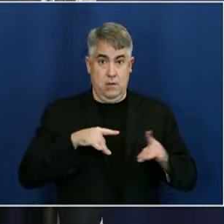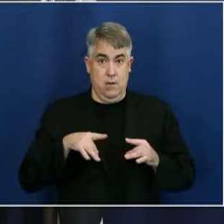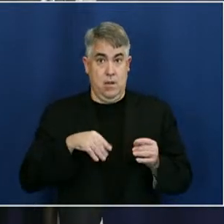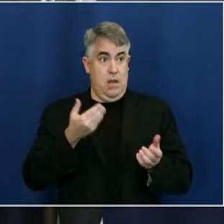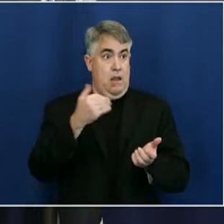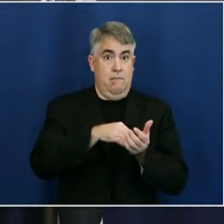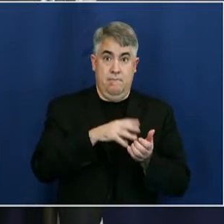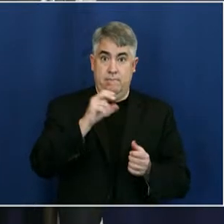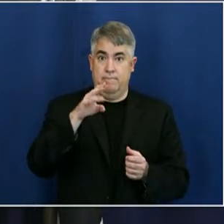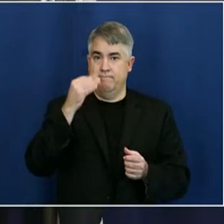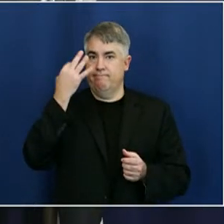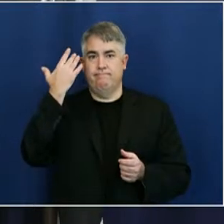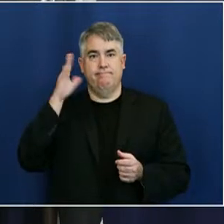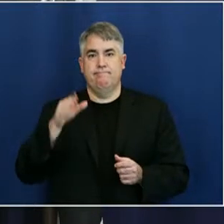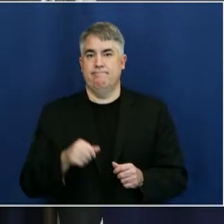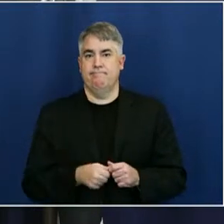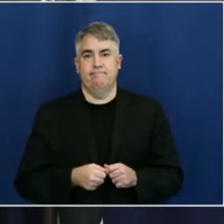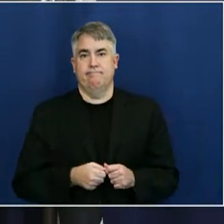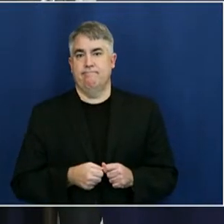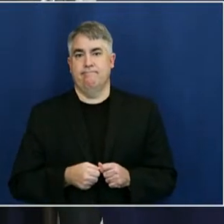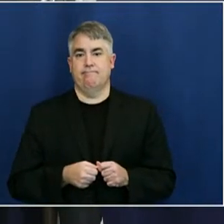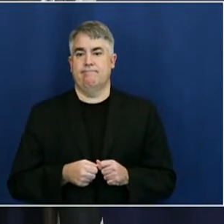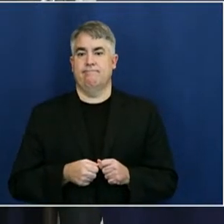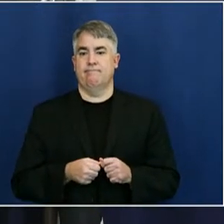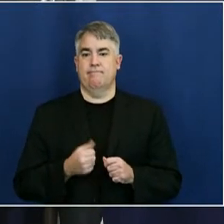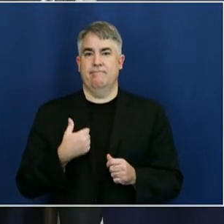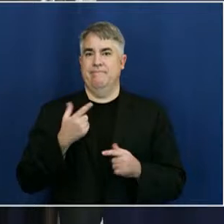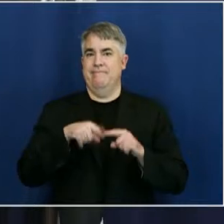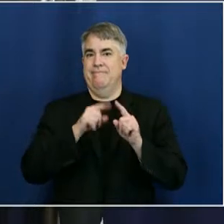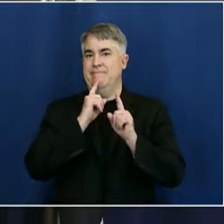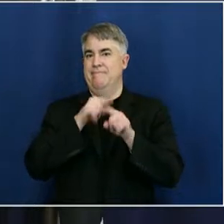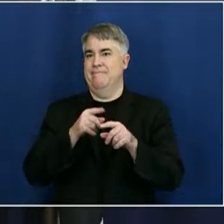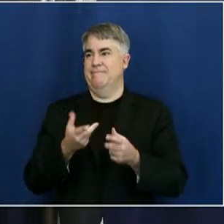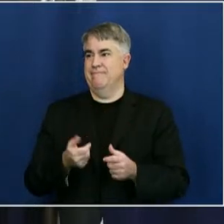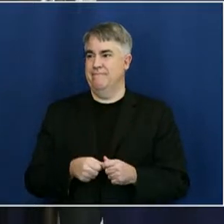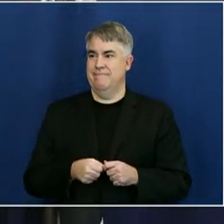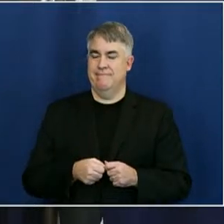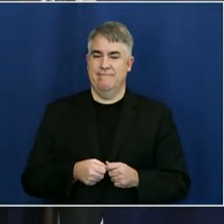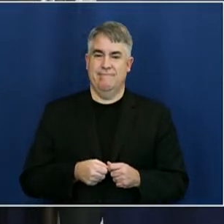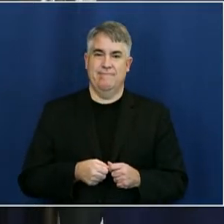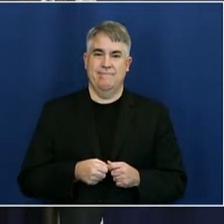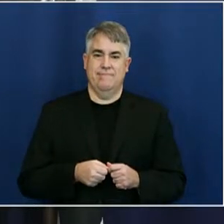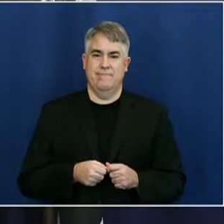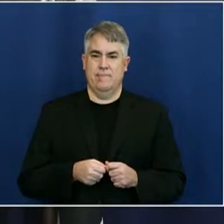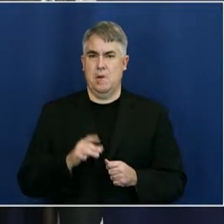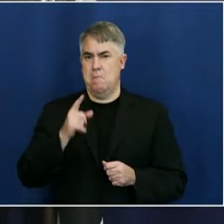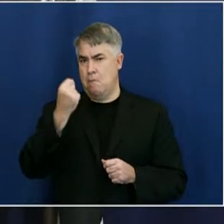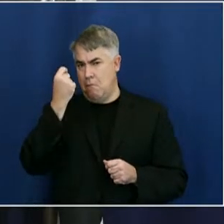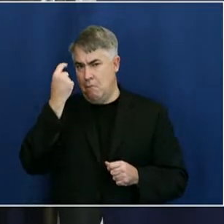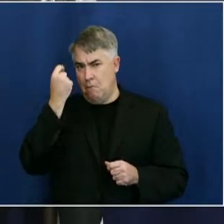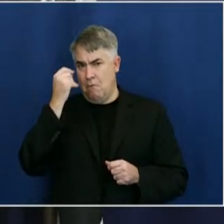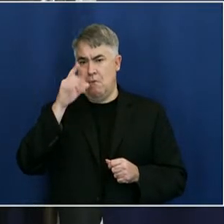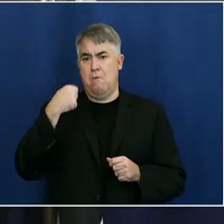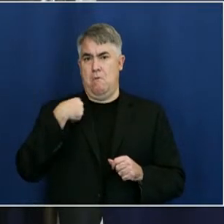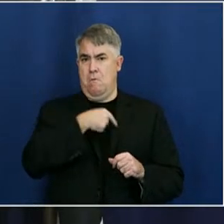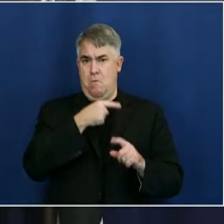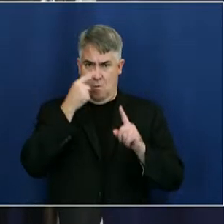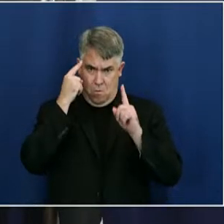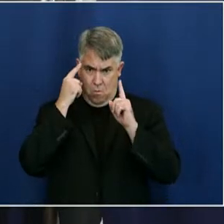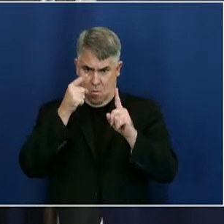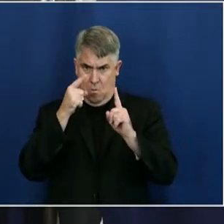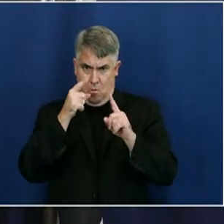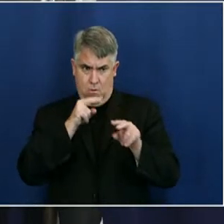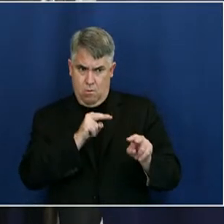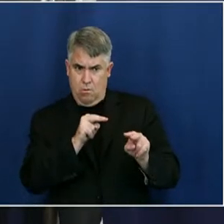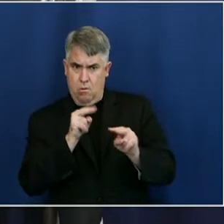the series. So I don't know the answer to that question at this point in time, but we will look out for that, and